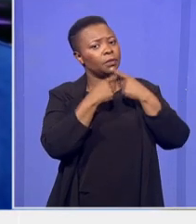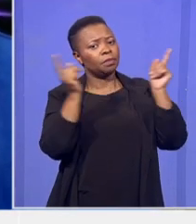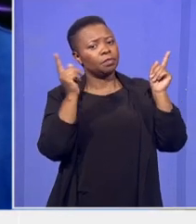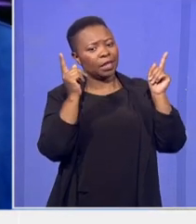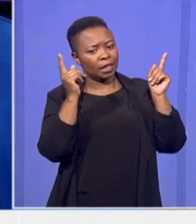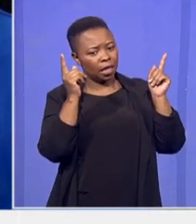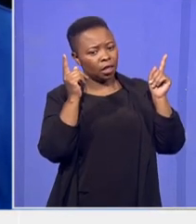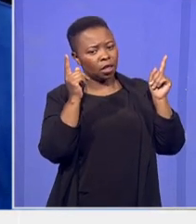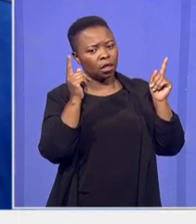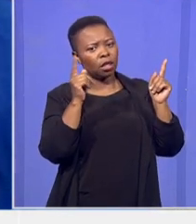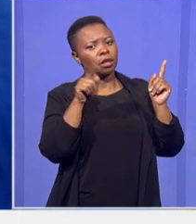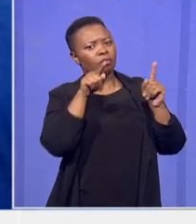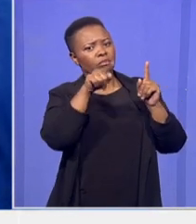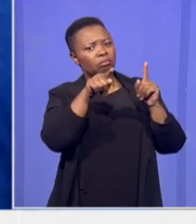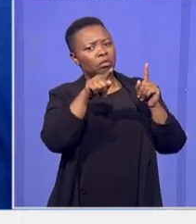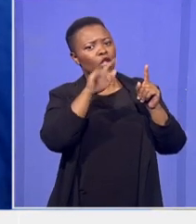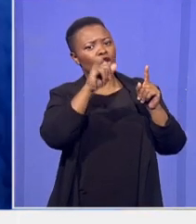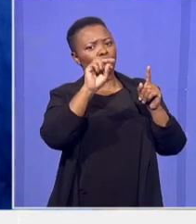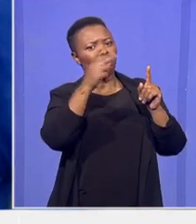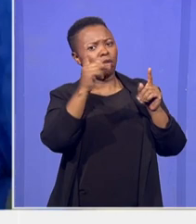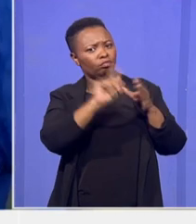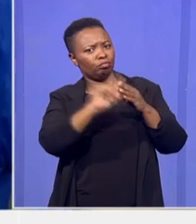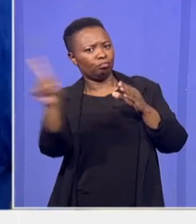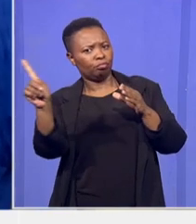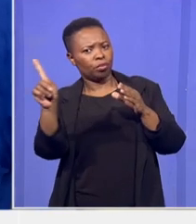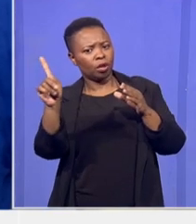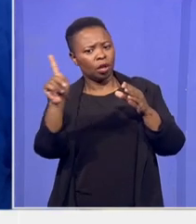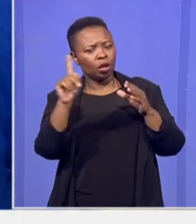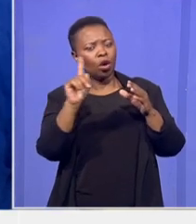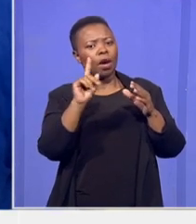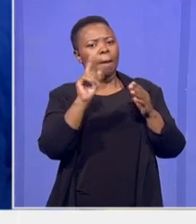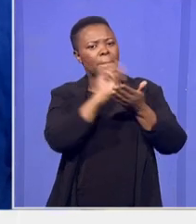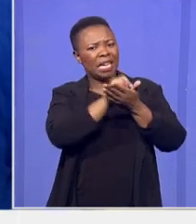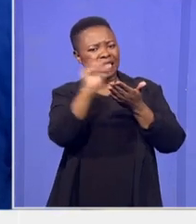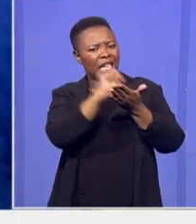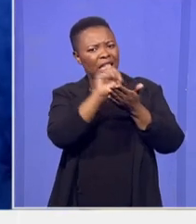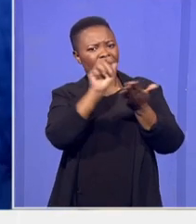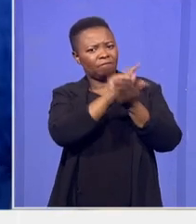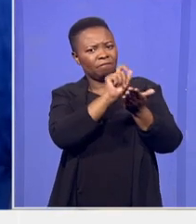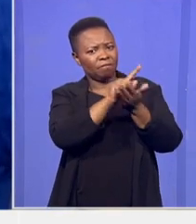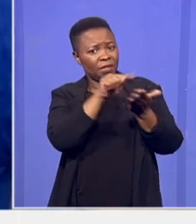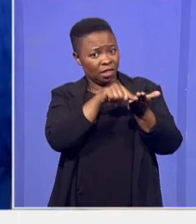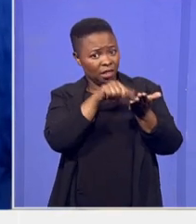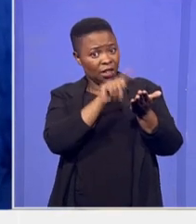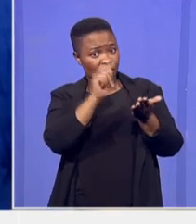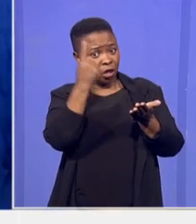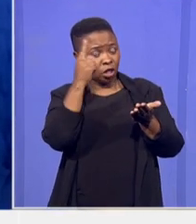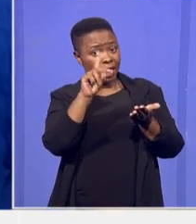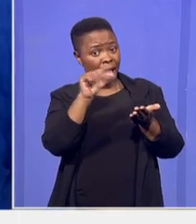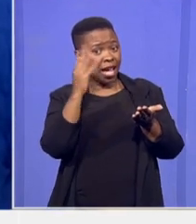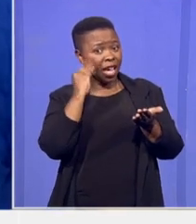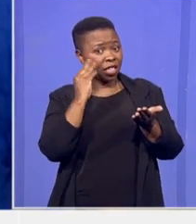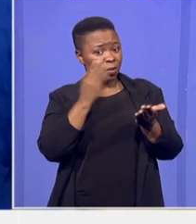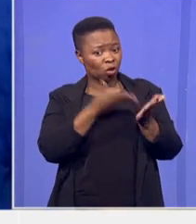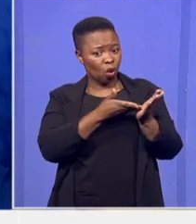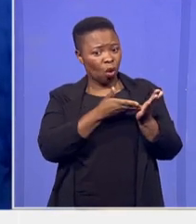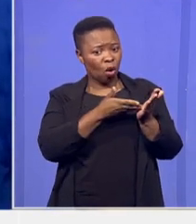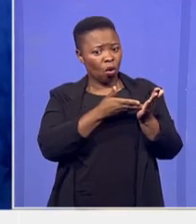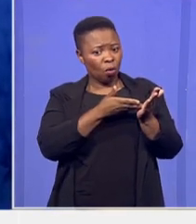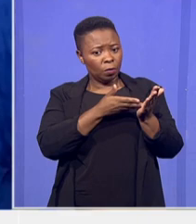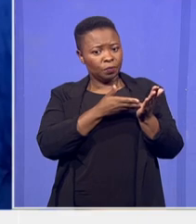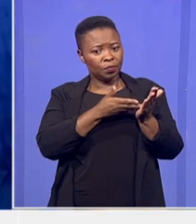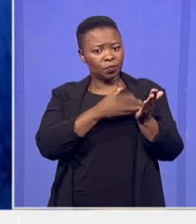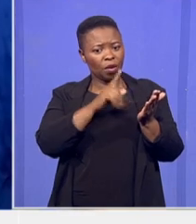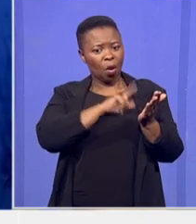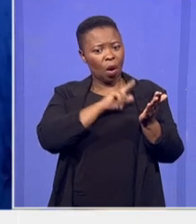was sent out. What really transpired with those disparaging messages? It's the first of its kind of the DA, where you've got this mudslinging, one